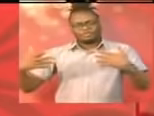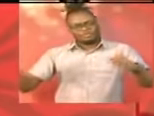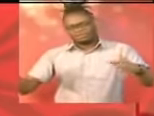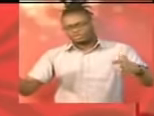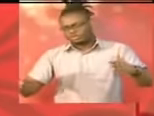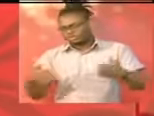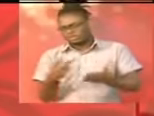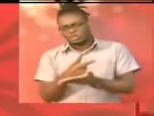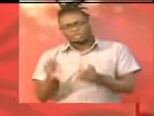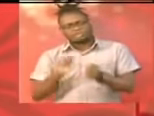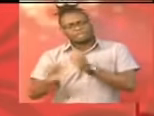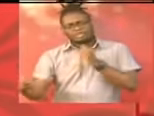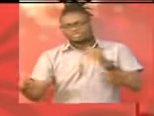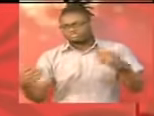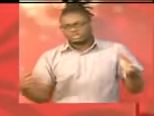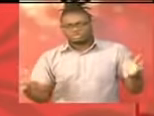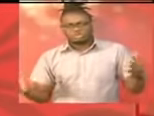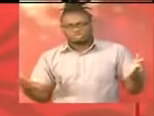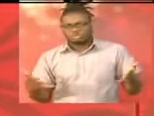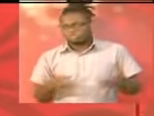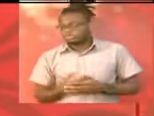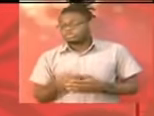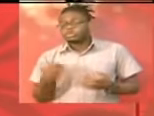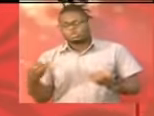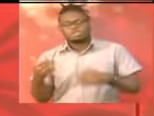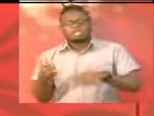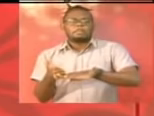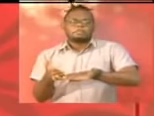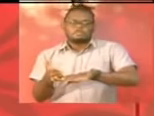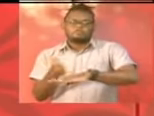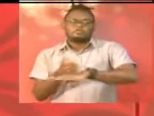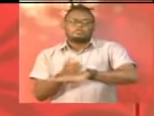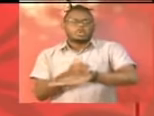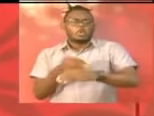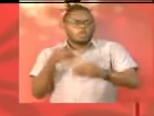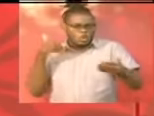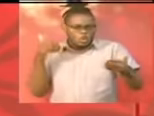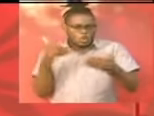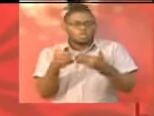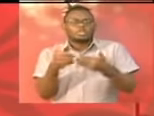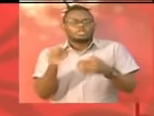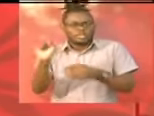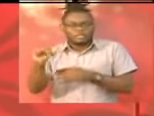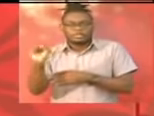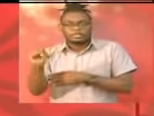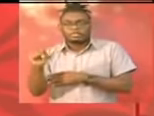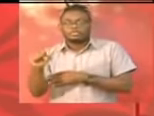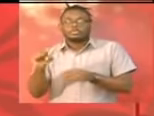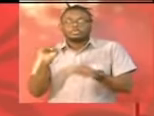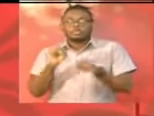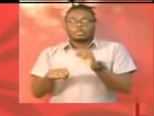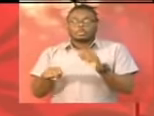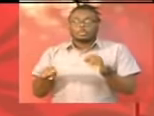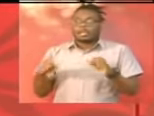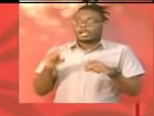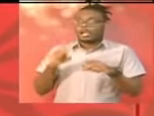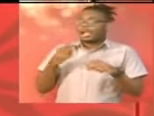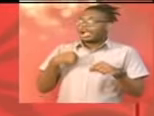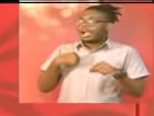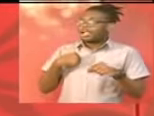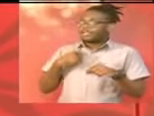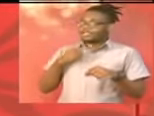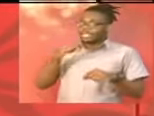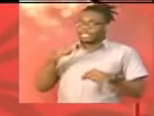recovery trajectory prior to that. So I won't say for sure that, the vaccine would have brought